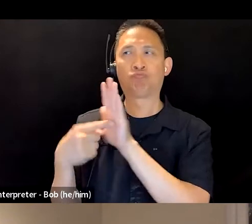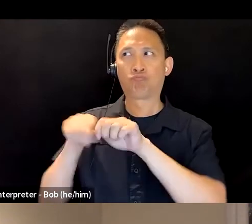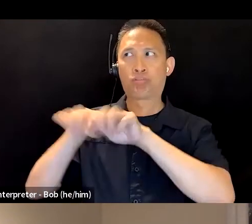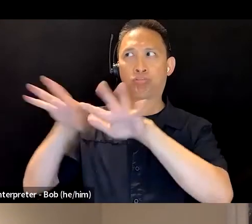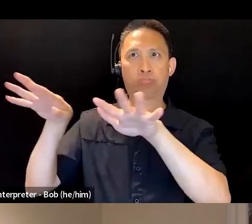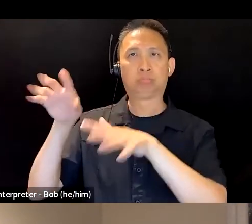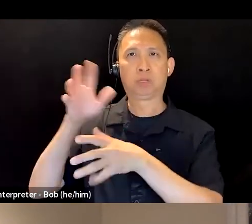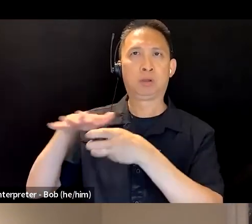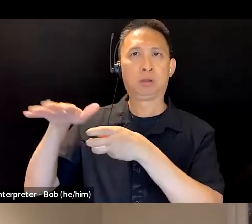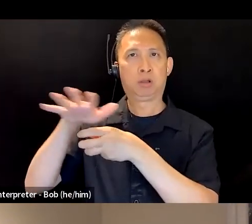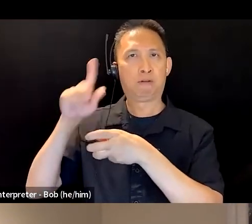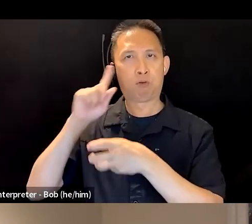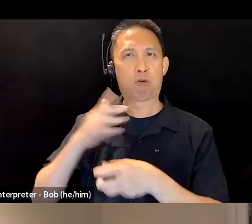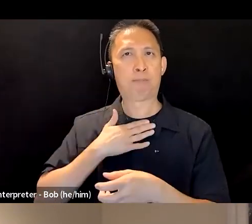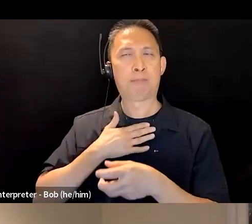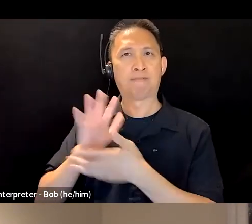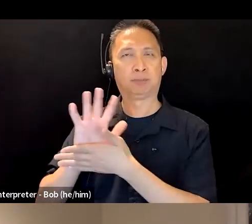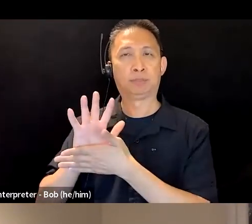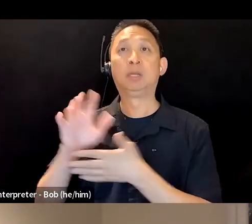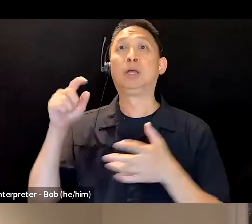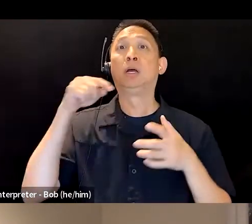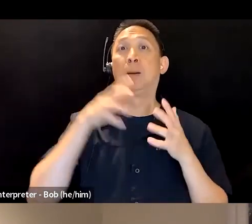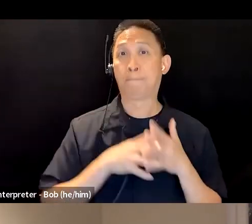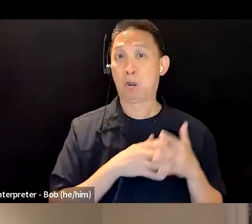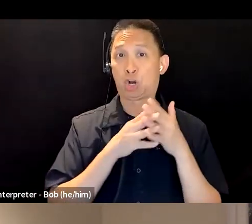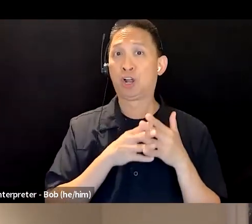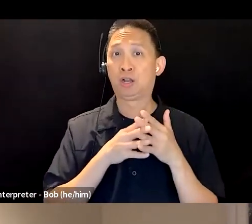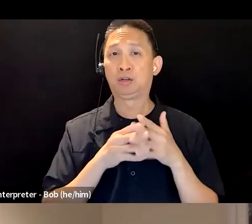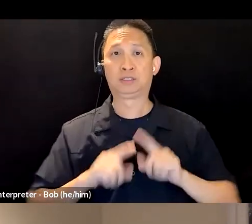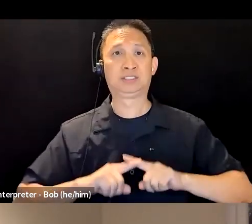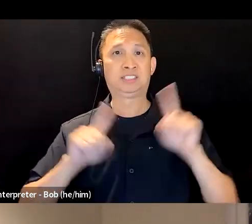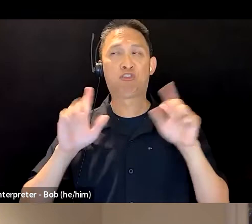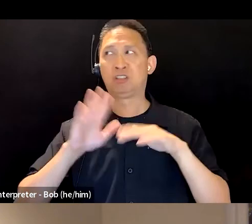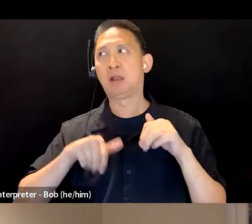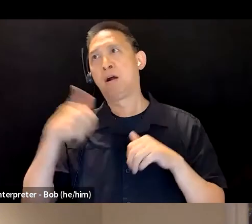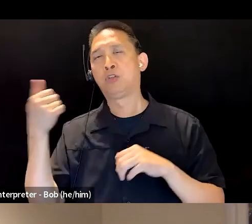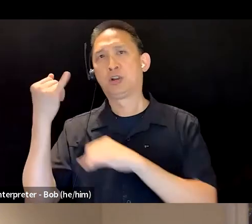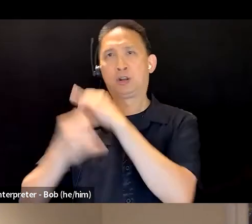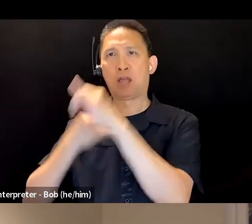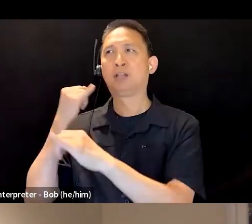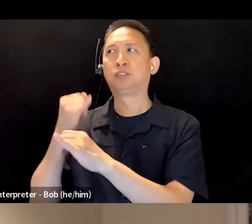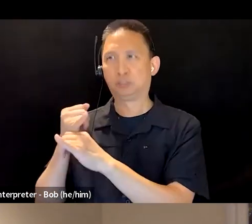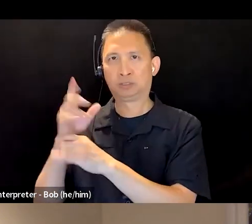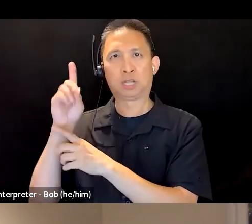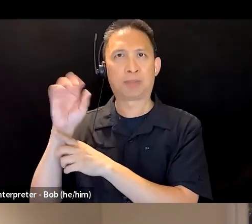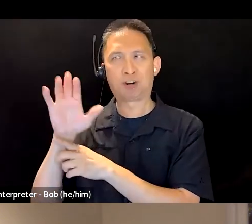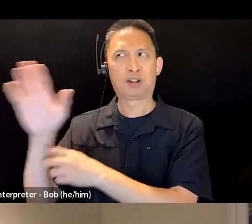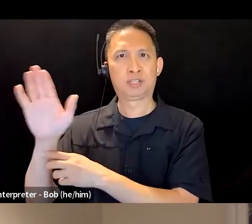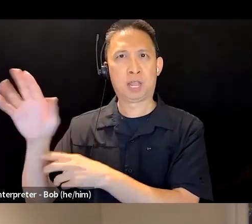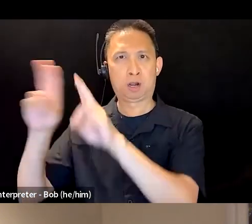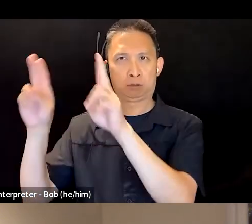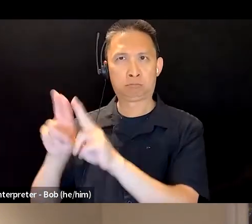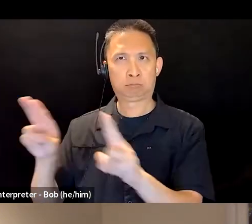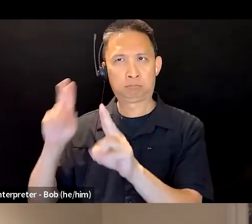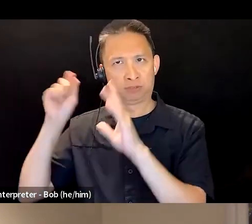think in the States, it is different than a lot of the international documentary filmmaking I've seen, in